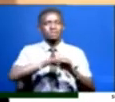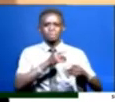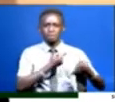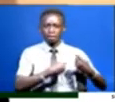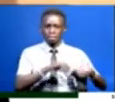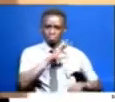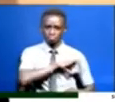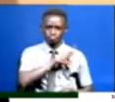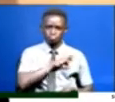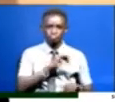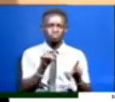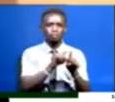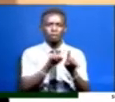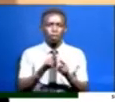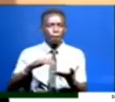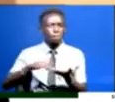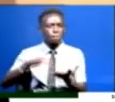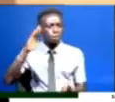for the prison